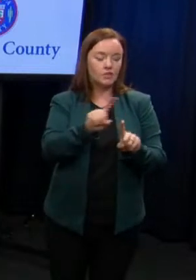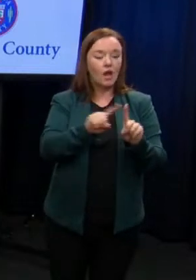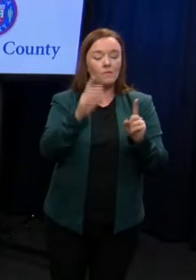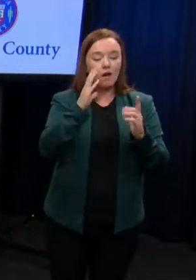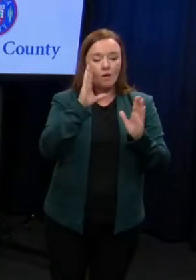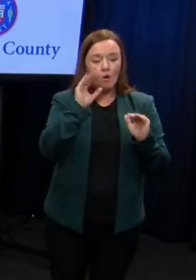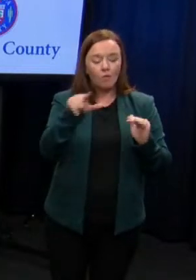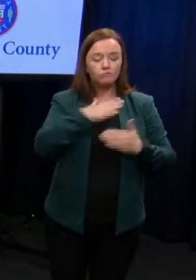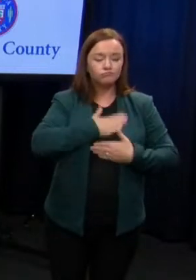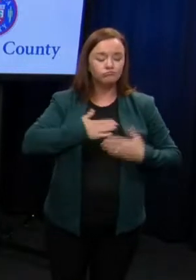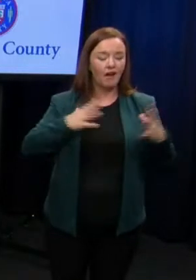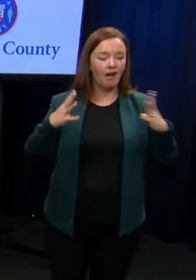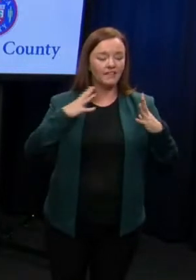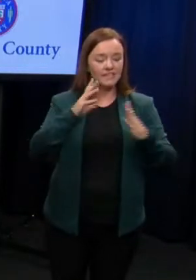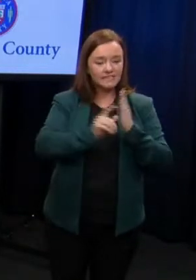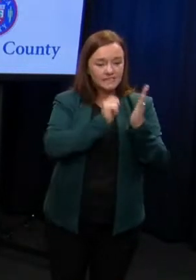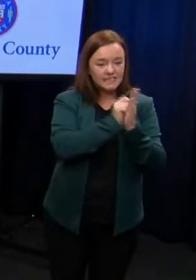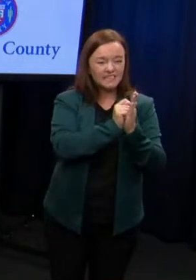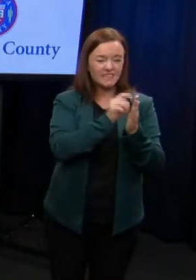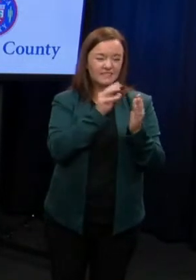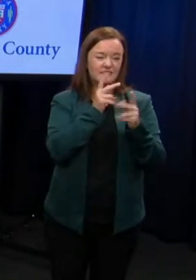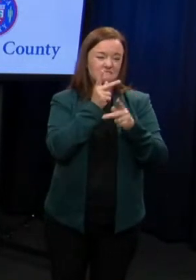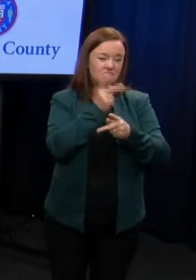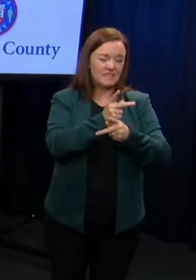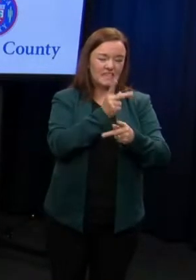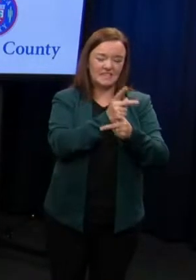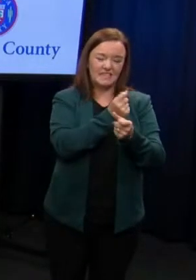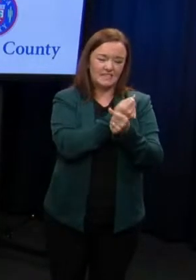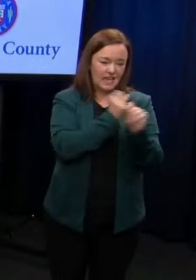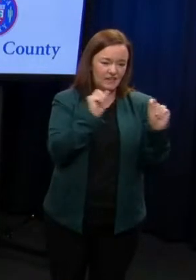holiday season. Please be safe. I hope you heeded the words